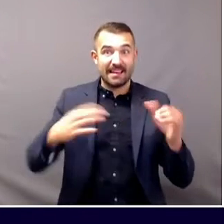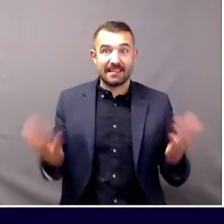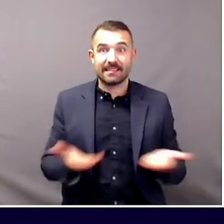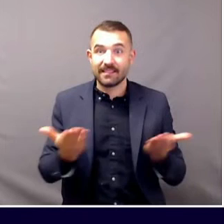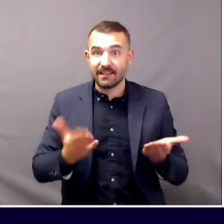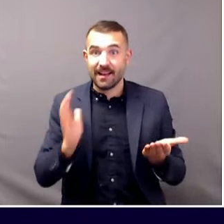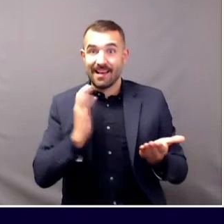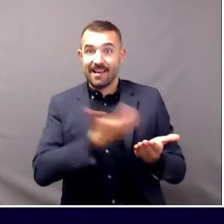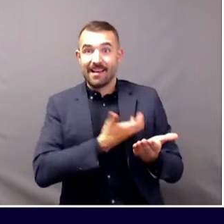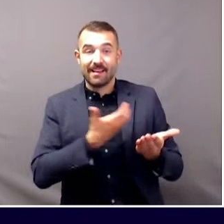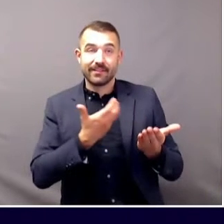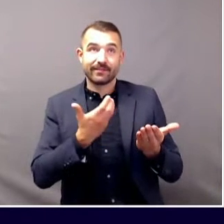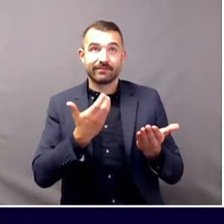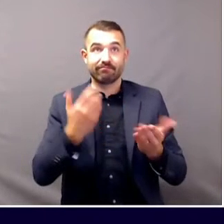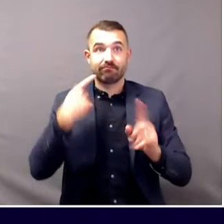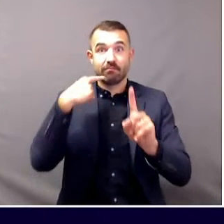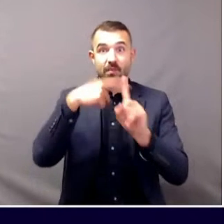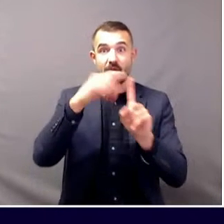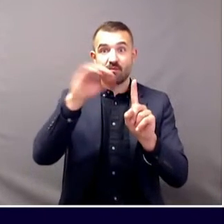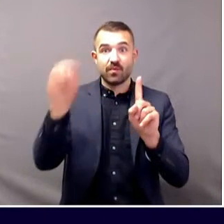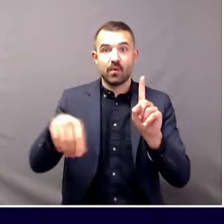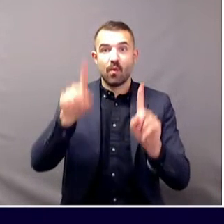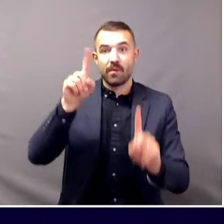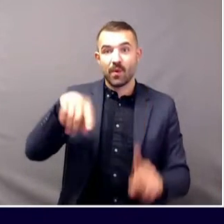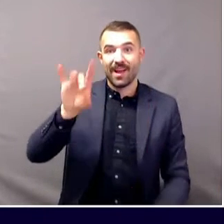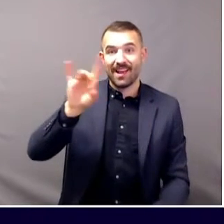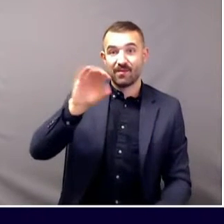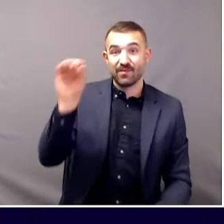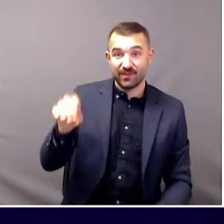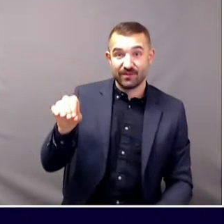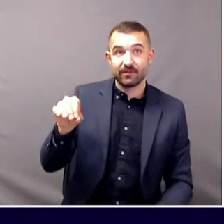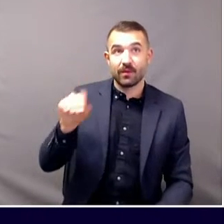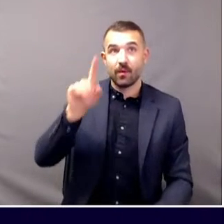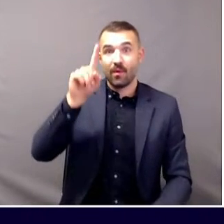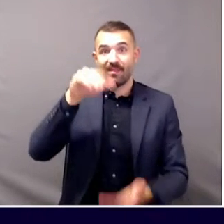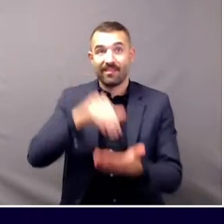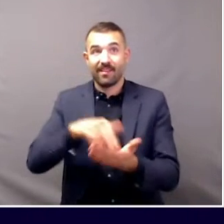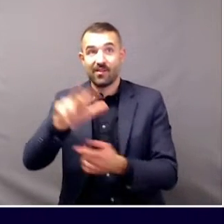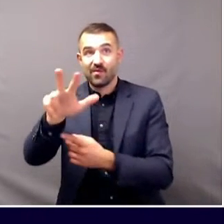1.8% and 1,350 new cases per million.